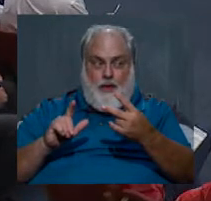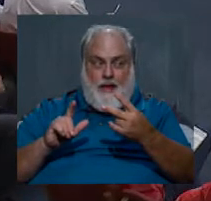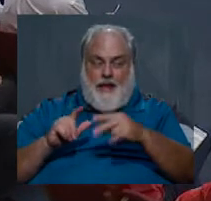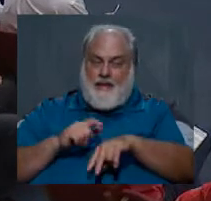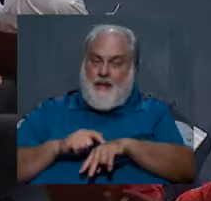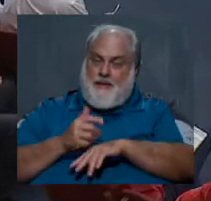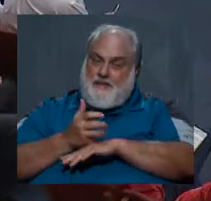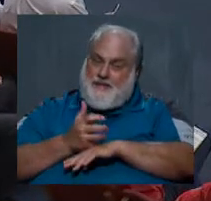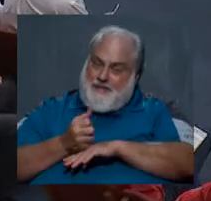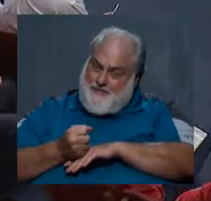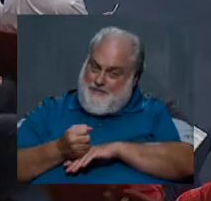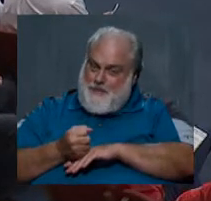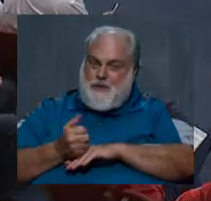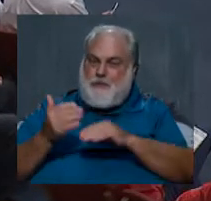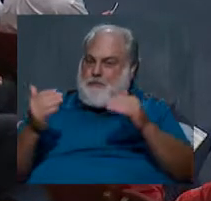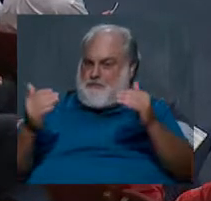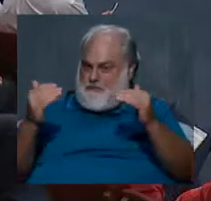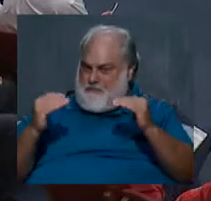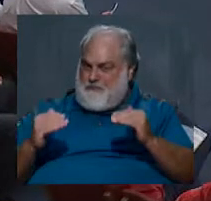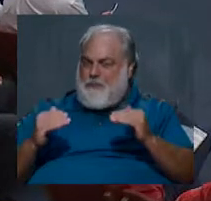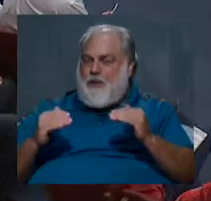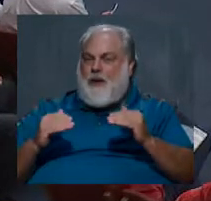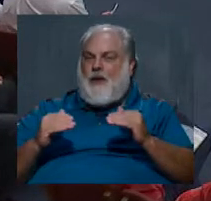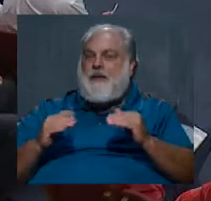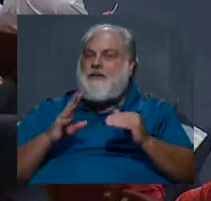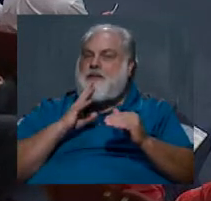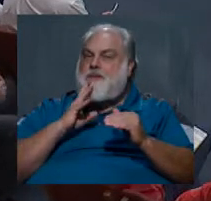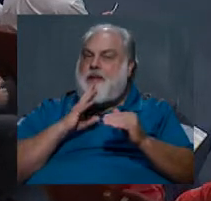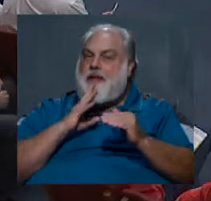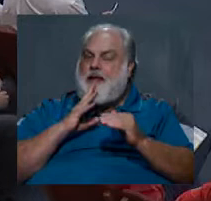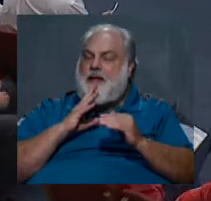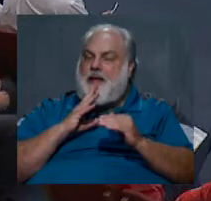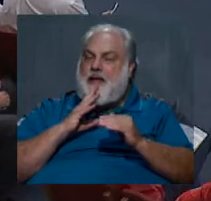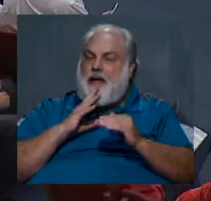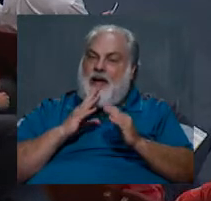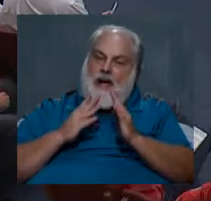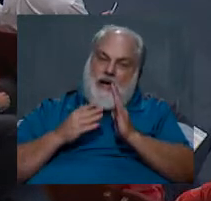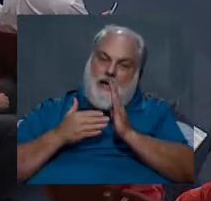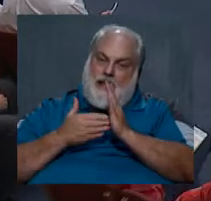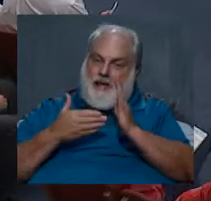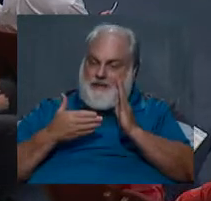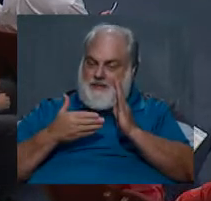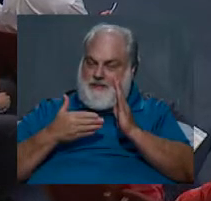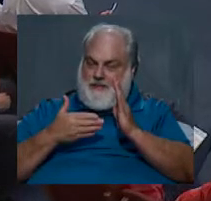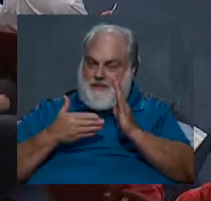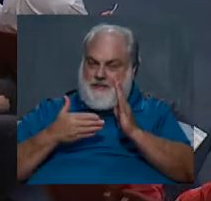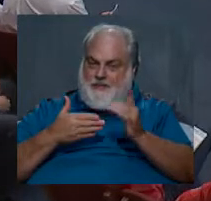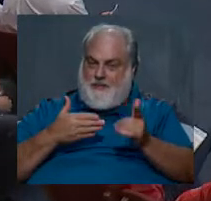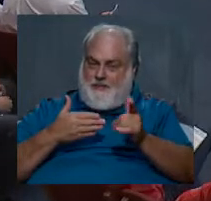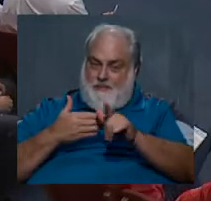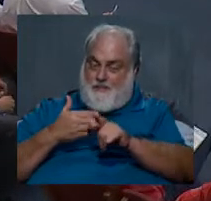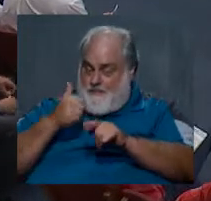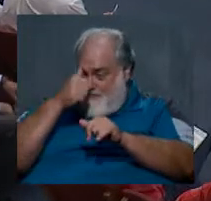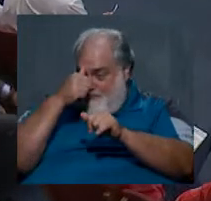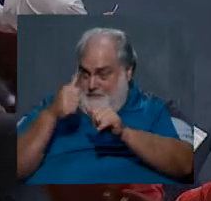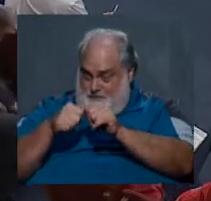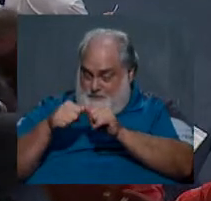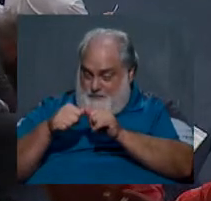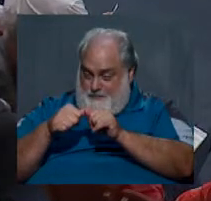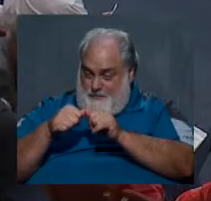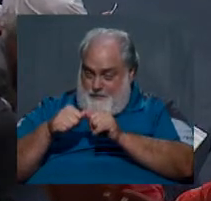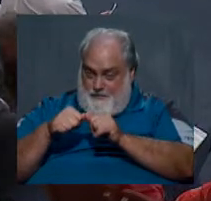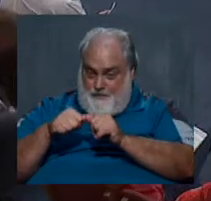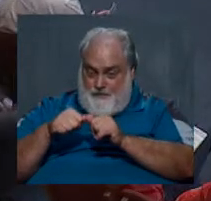was up. So we're going to move on to those who wish to speak against. I want to again remind